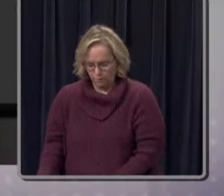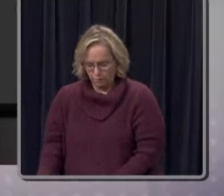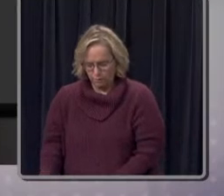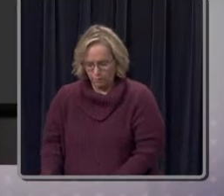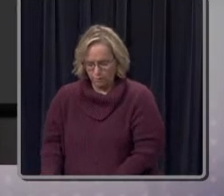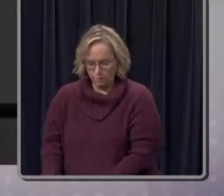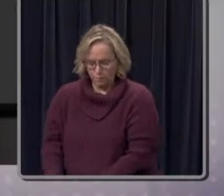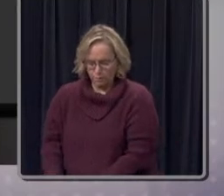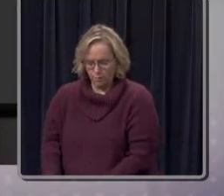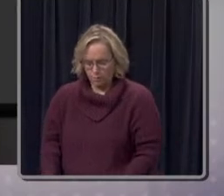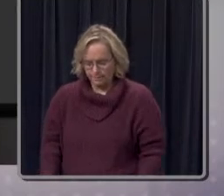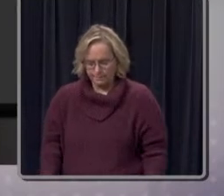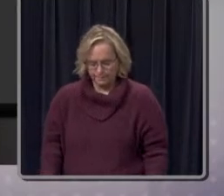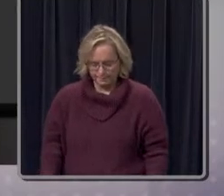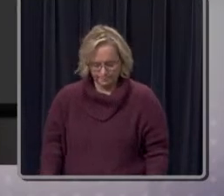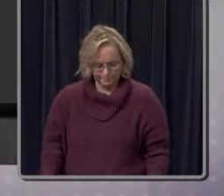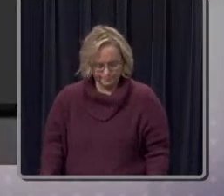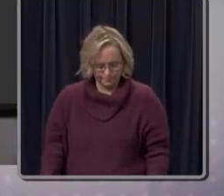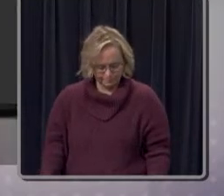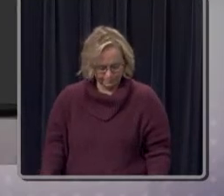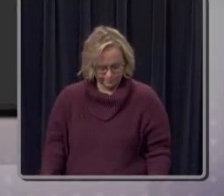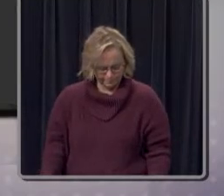So,